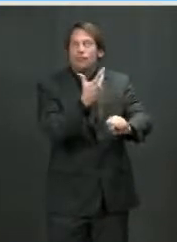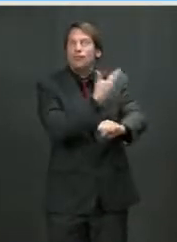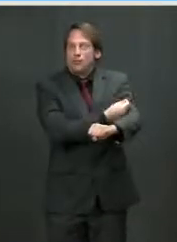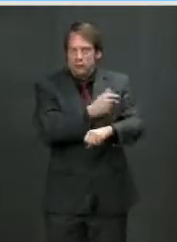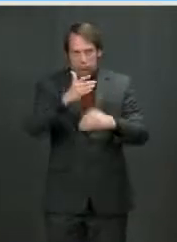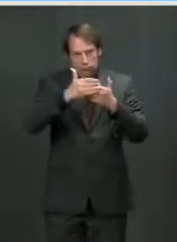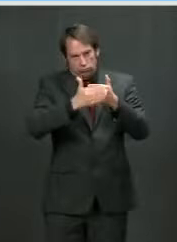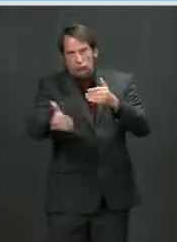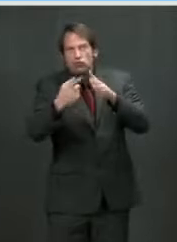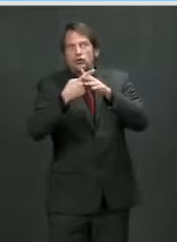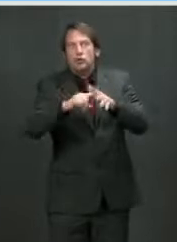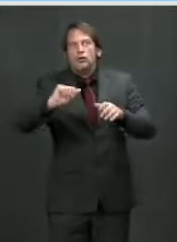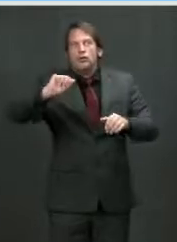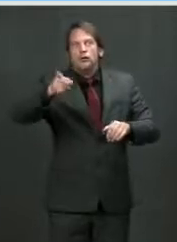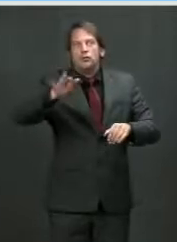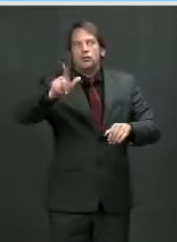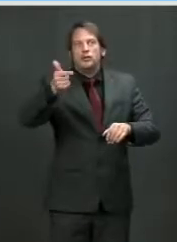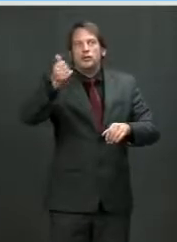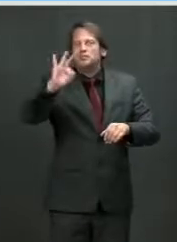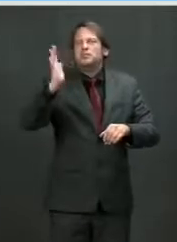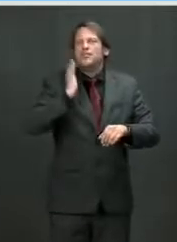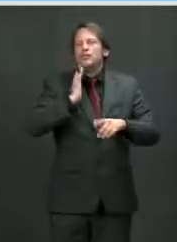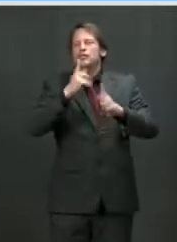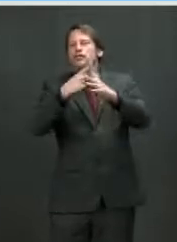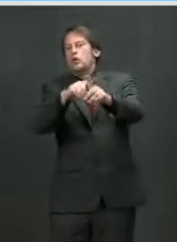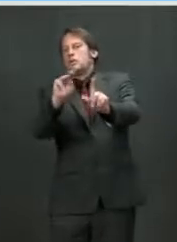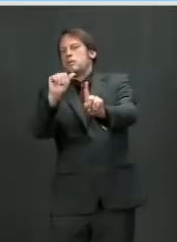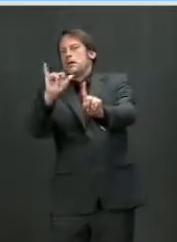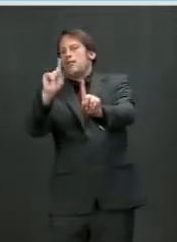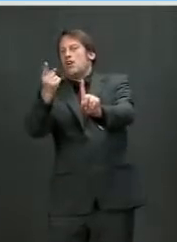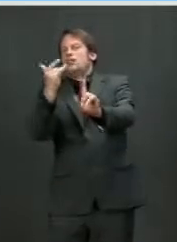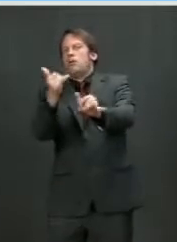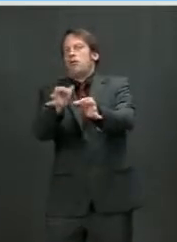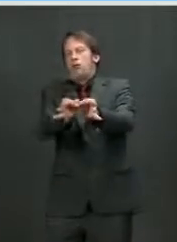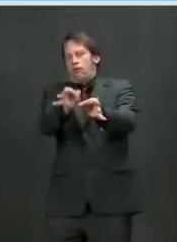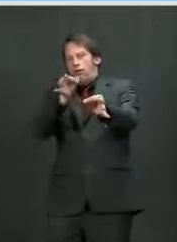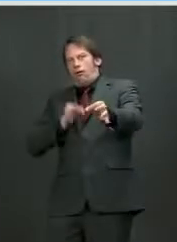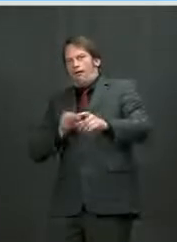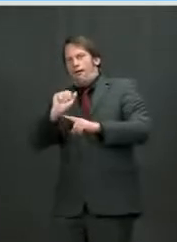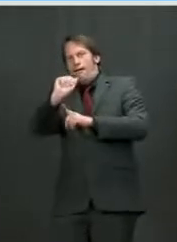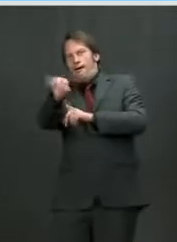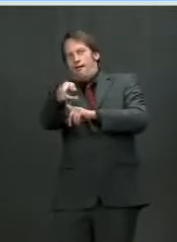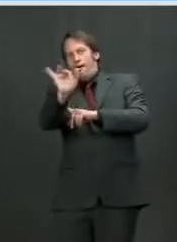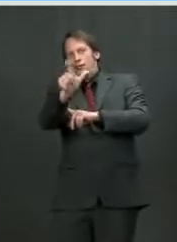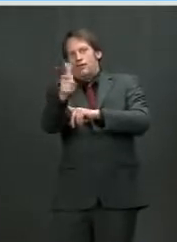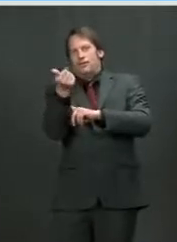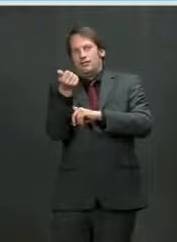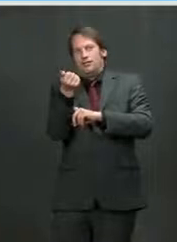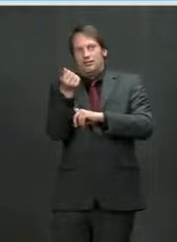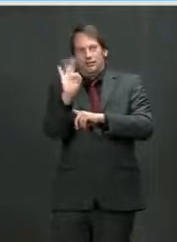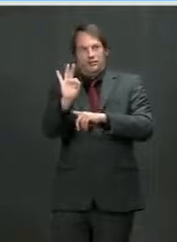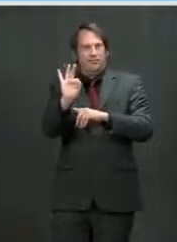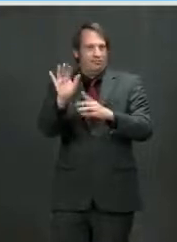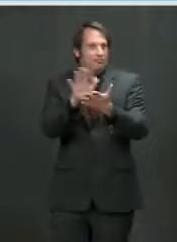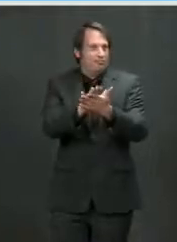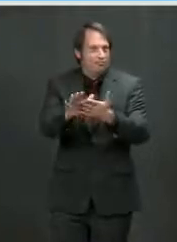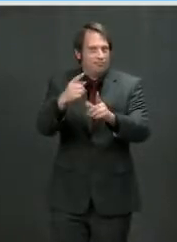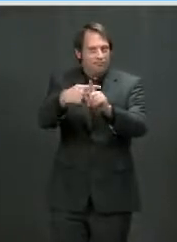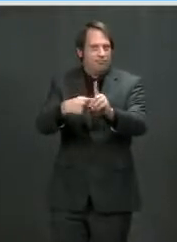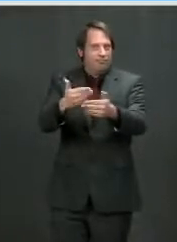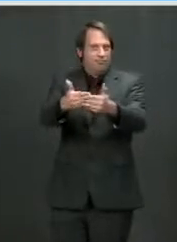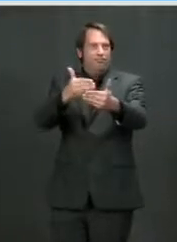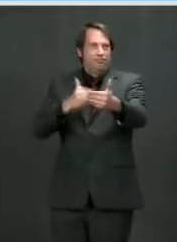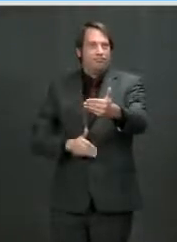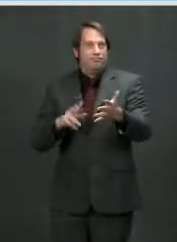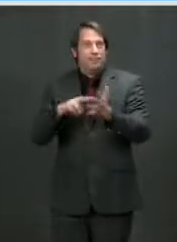ahead of the original May 1st timeline that he set last month. So this means that there is no better